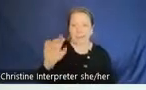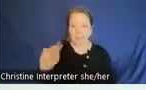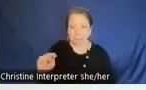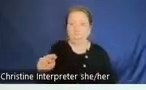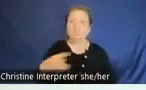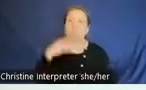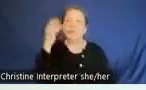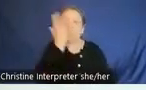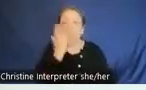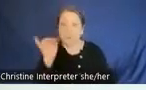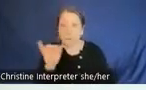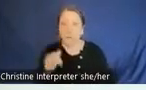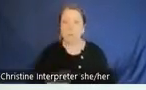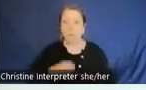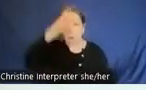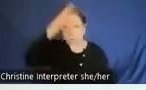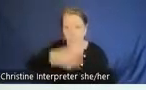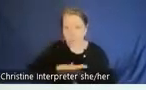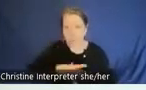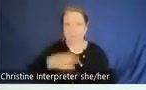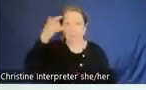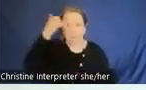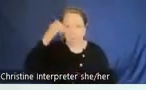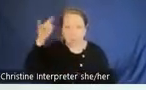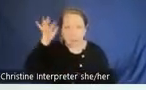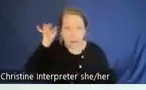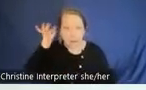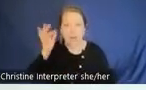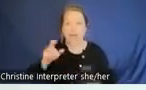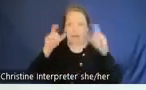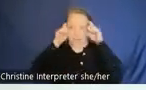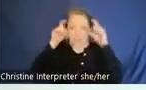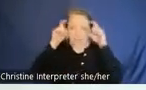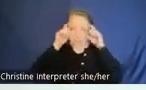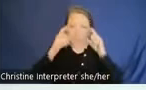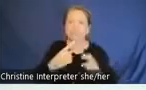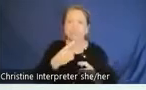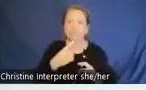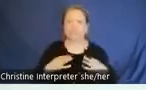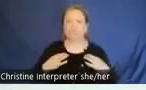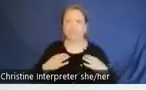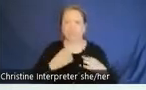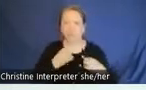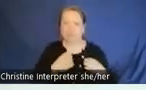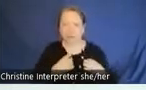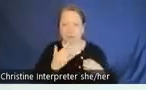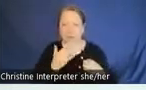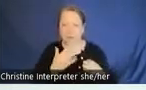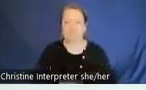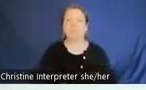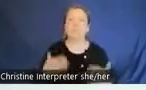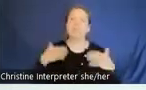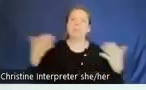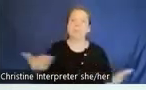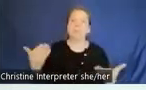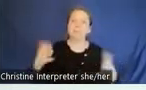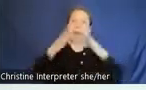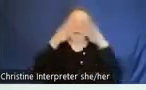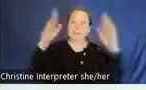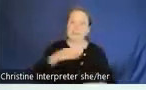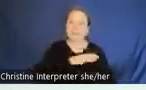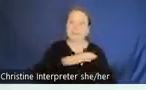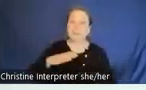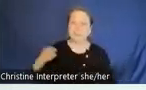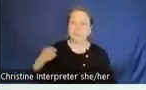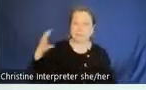man with blonde hair and glasses wearing a red shirt. I'm here tonight as a housing committee chair of the